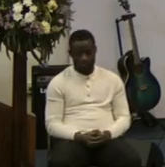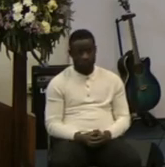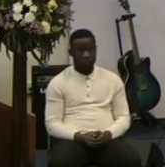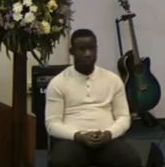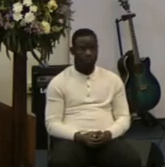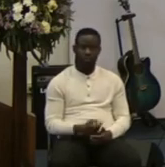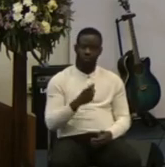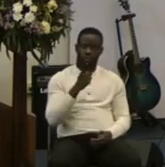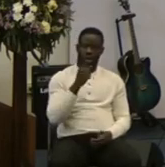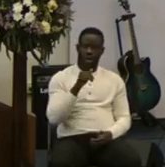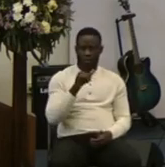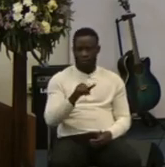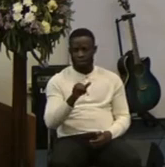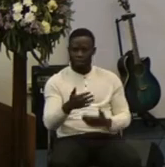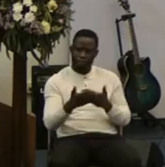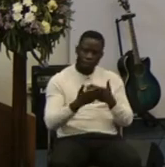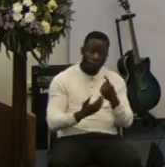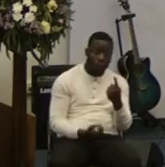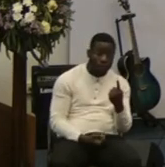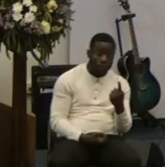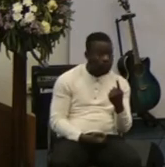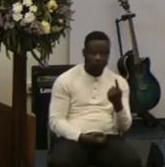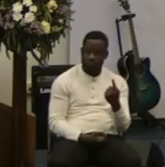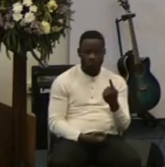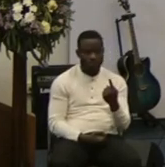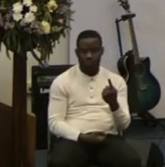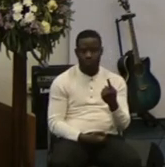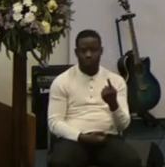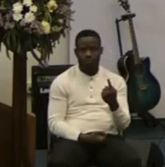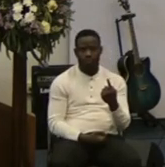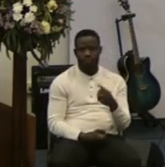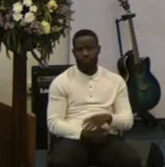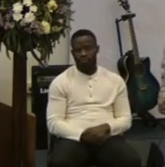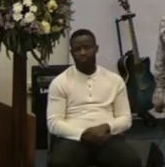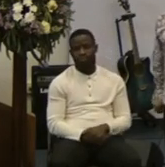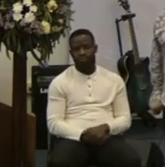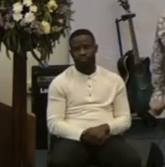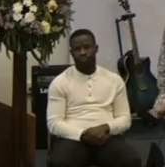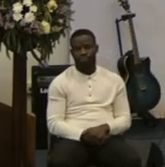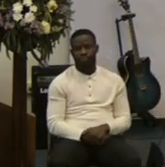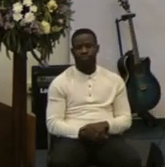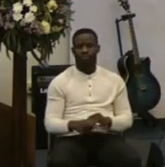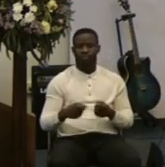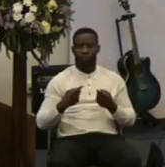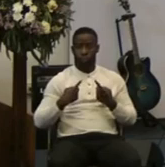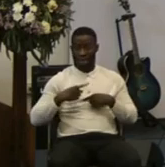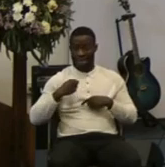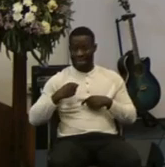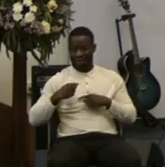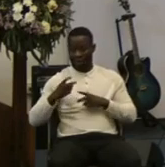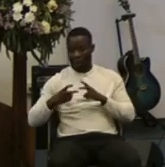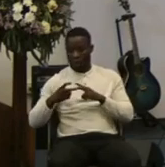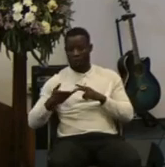Now you can speculate, oh, you would have done more than one. Never argue from silence. Okay? Never build an